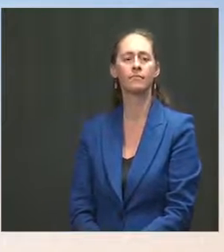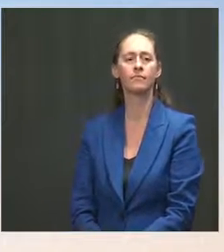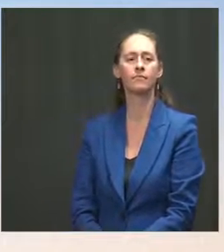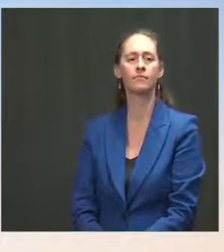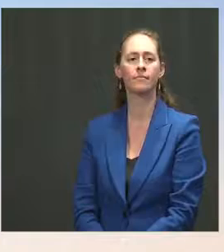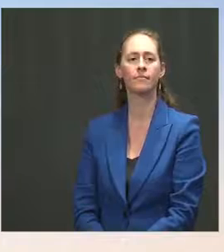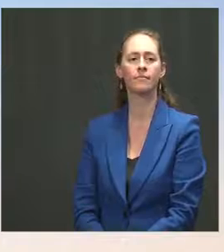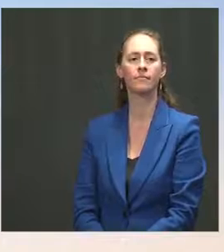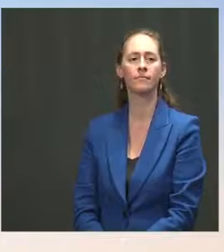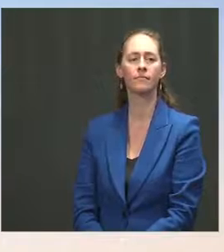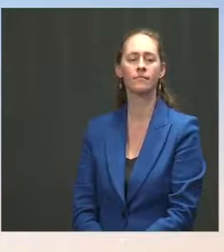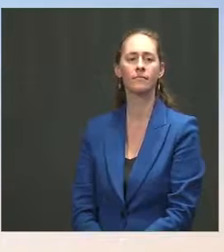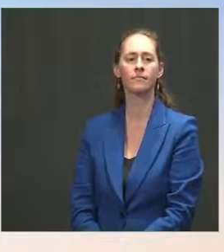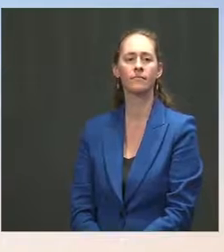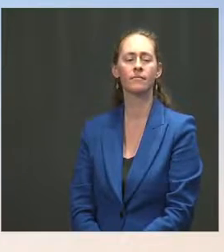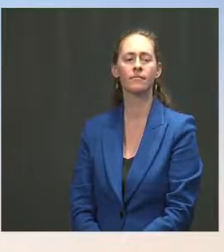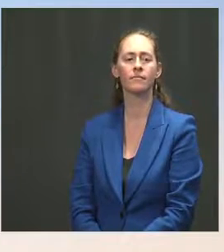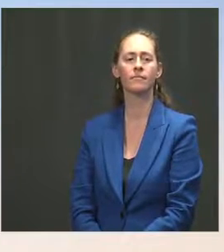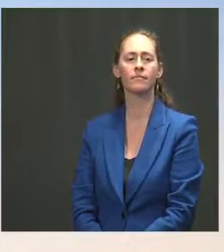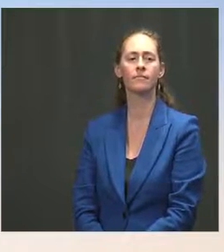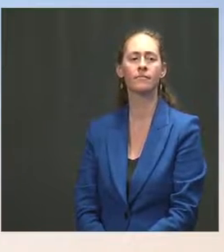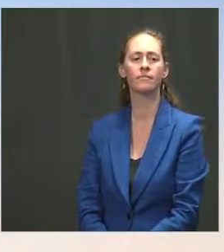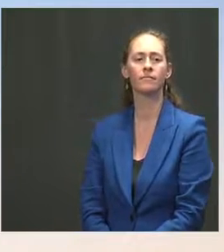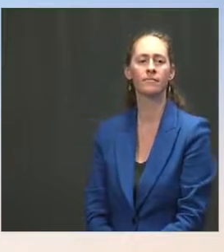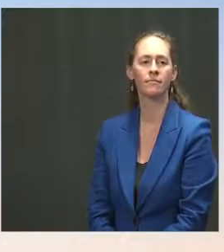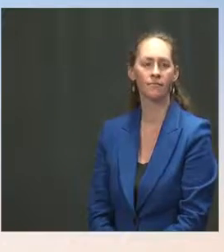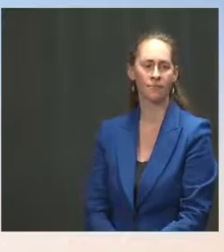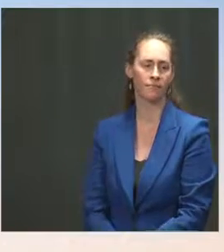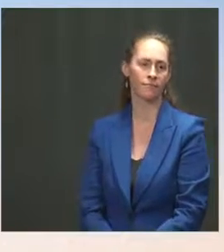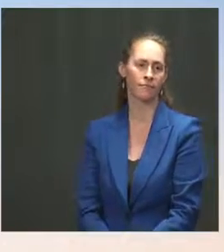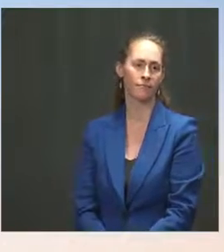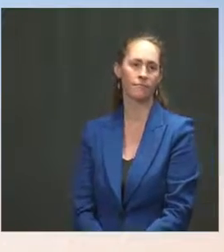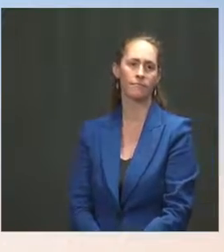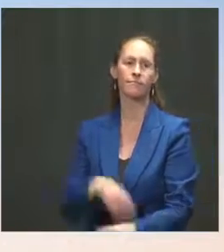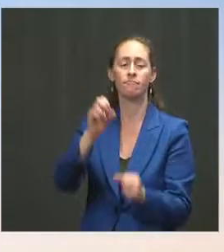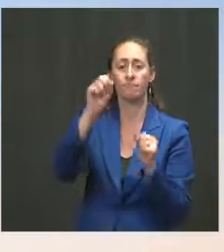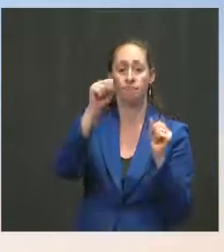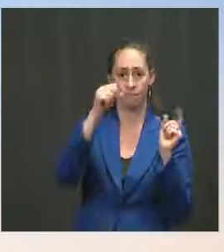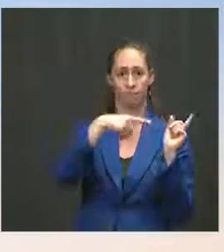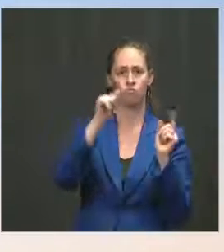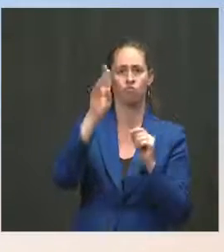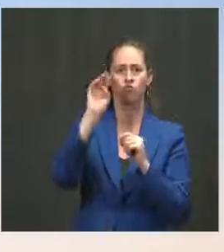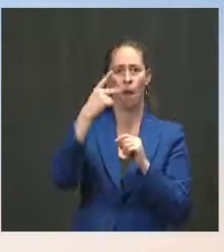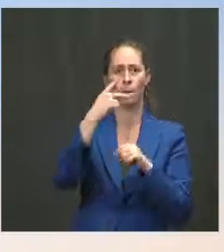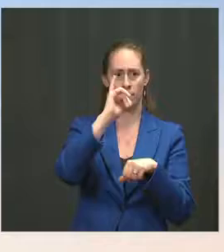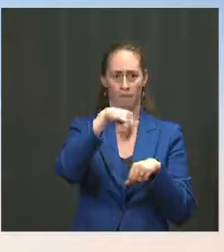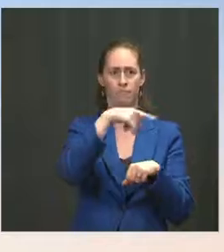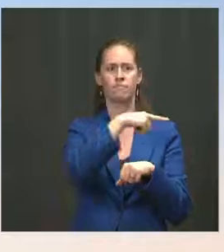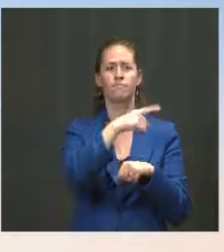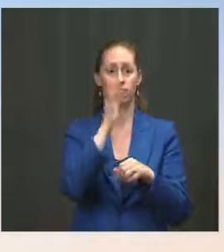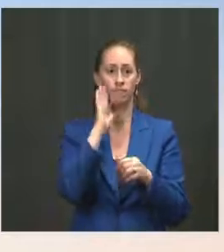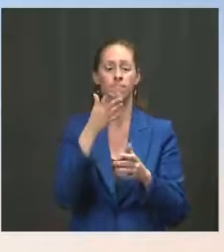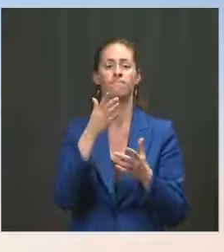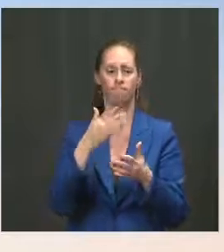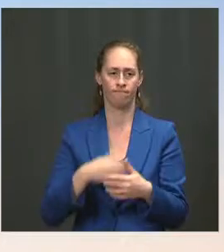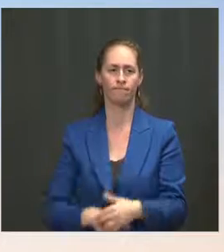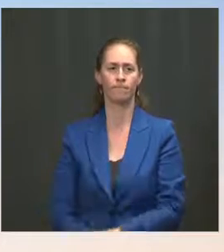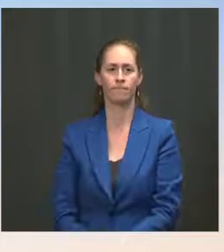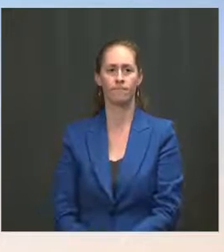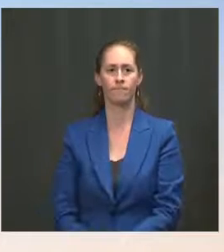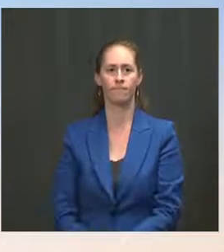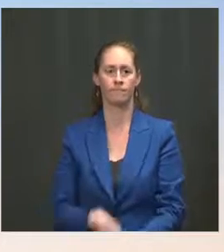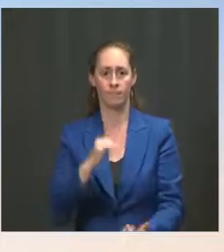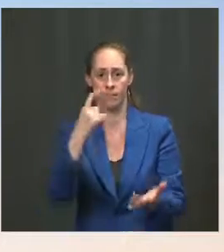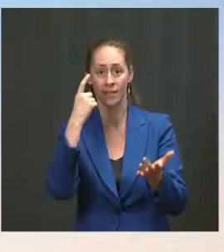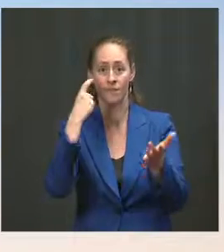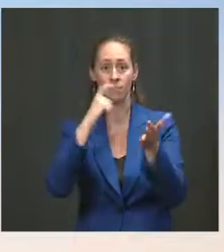correct in interpreting that that authority would basically end at the end of the pandemic. Would the president prefer issuing